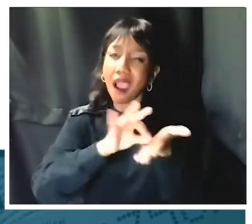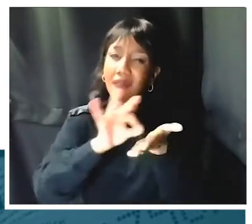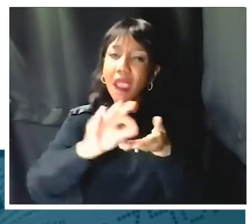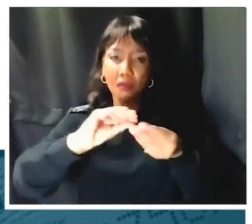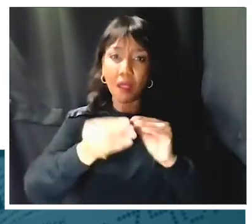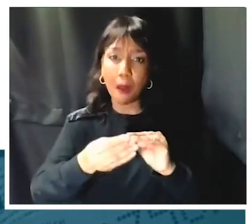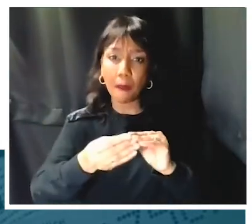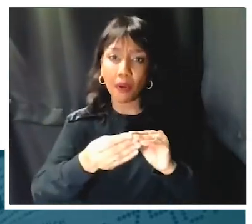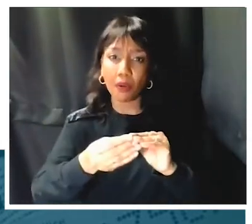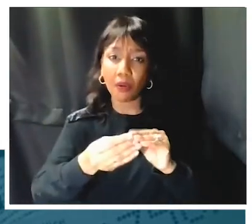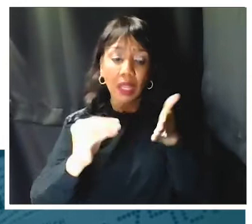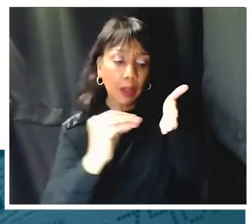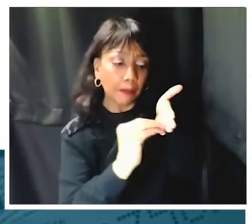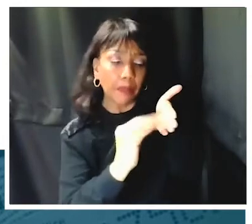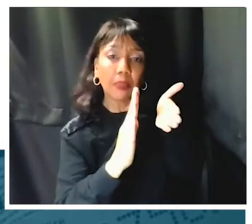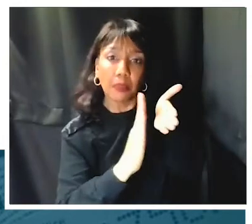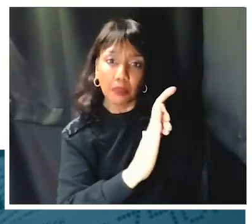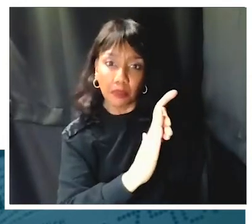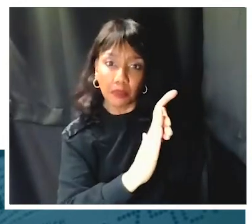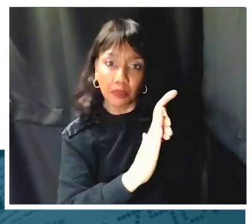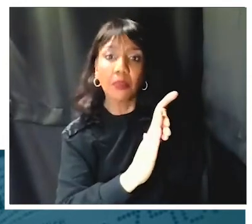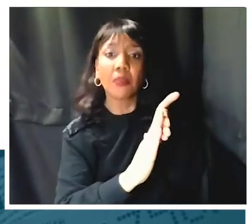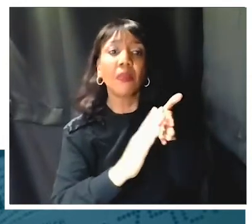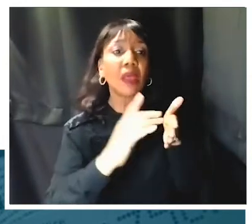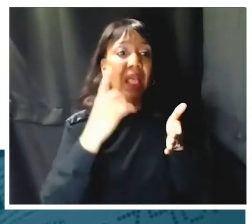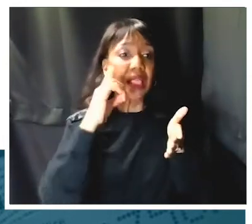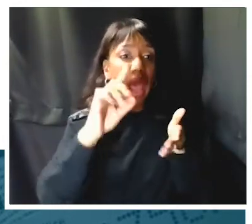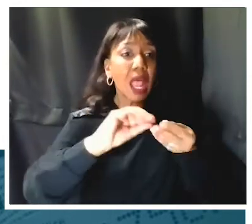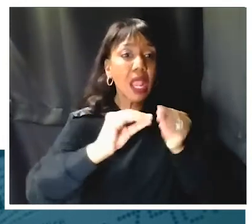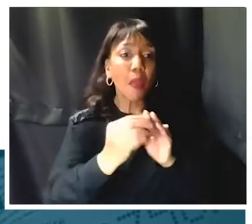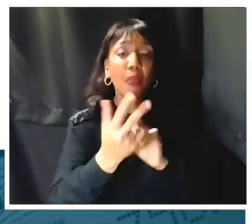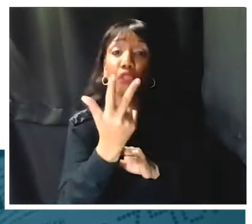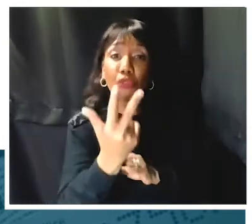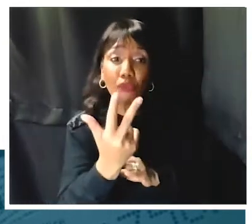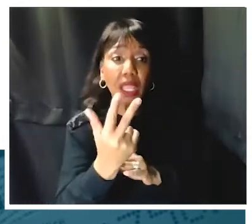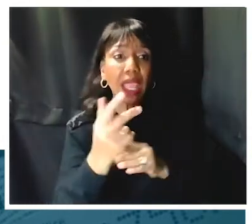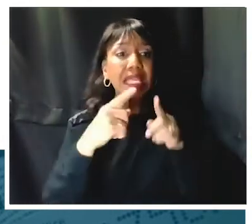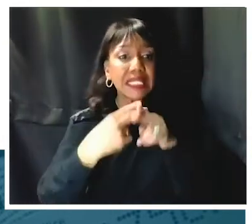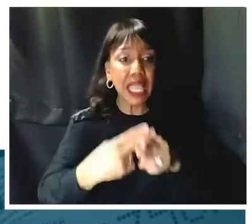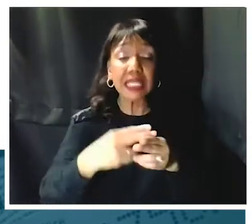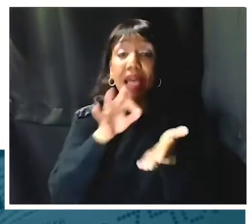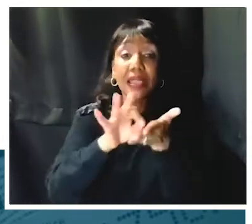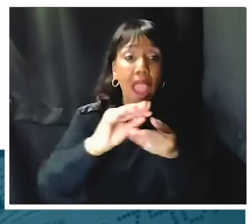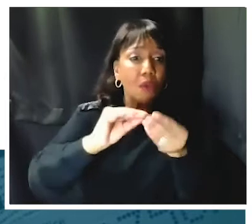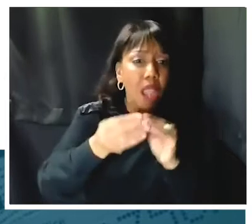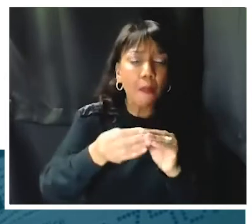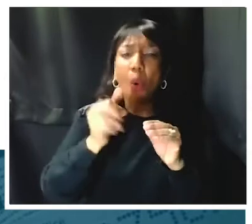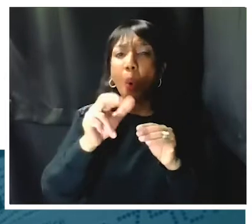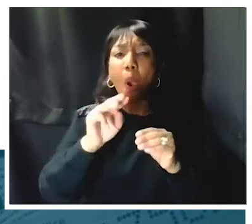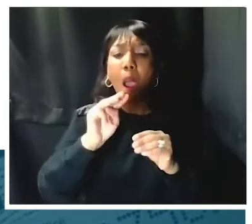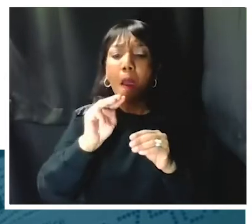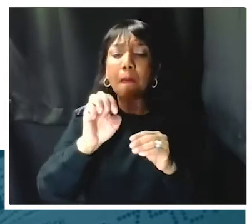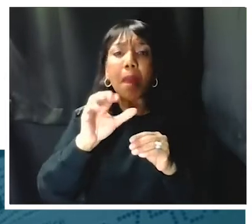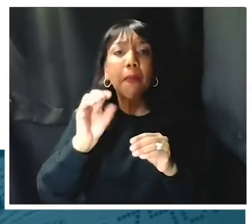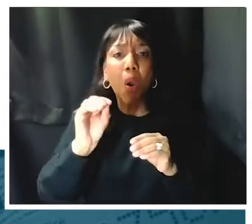number. Place this information on the "Payment for Account Number" line or the memo line.